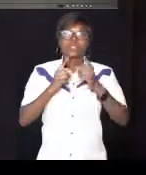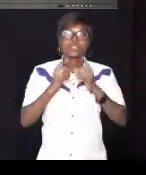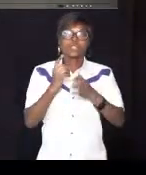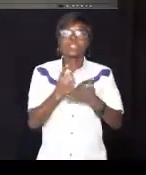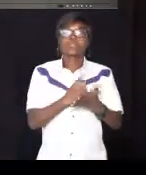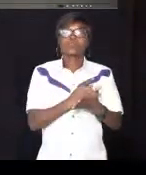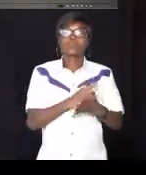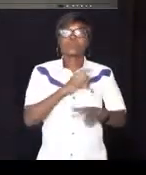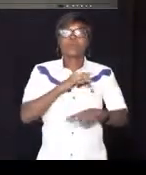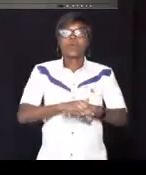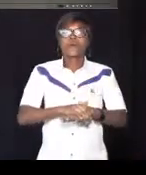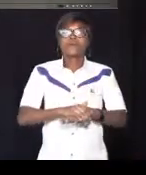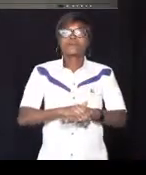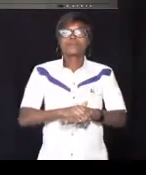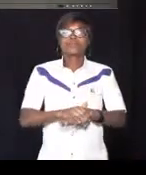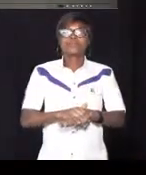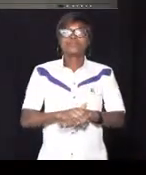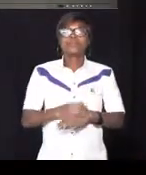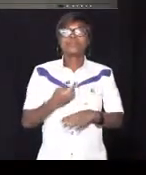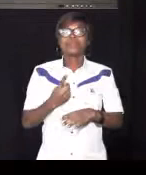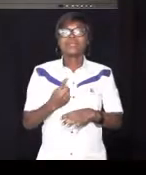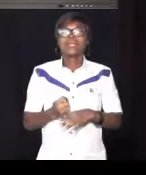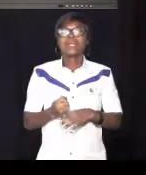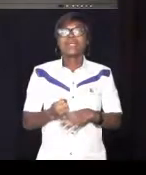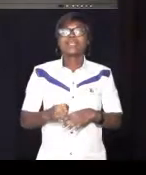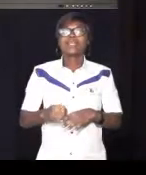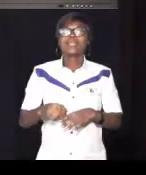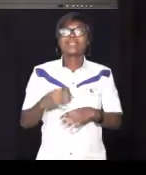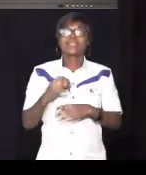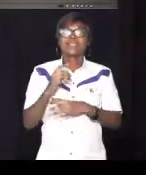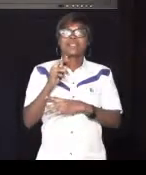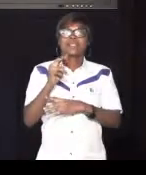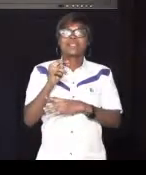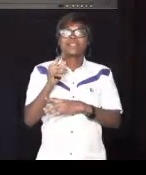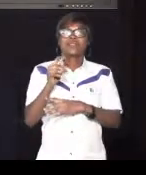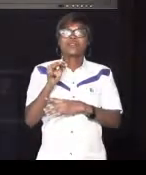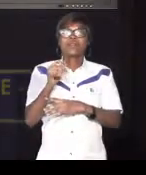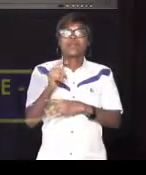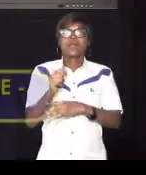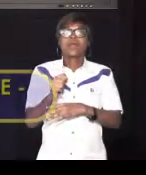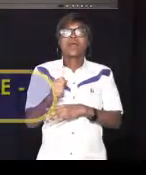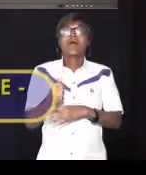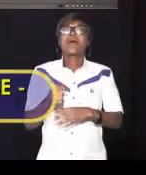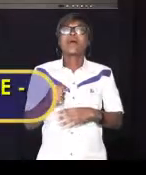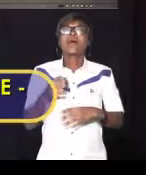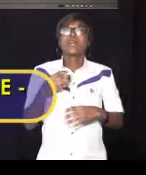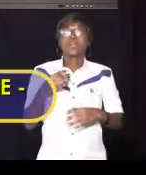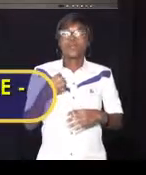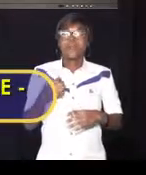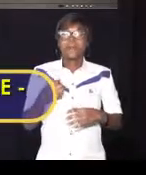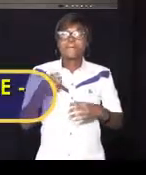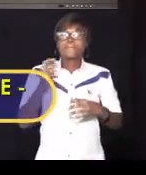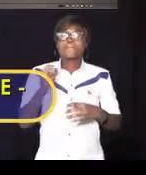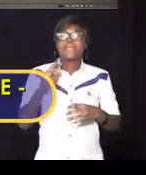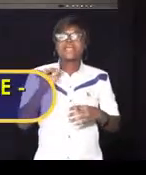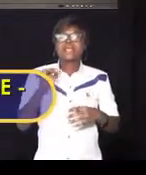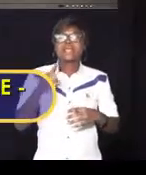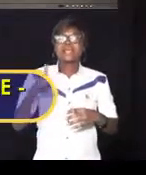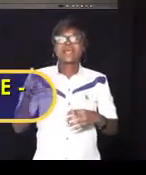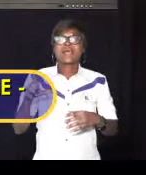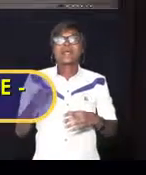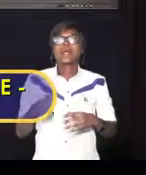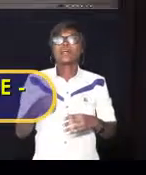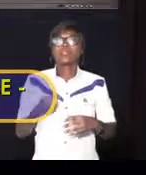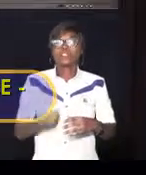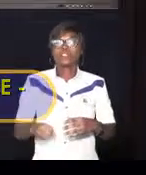mineral resources like gold, petroleum, and you were also told the benefits of mineral